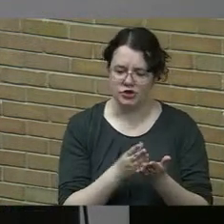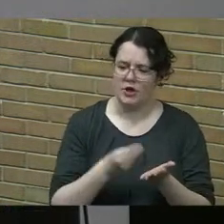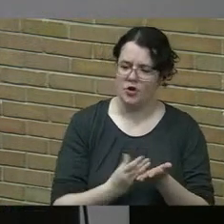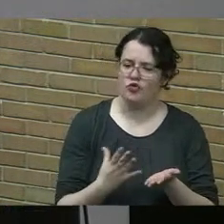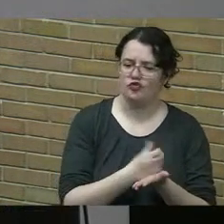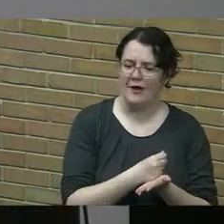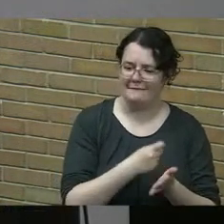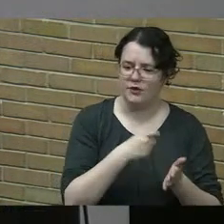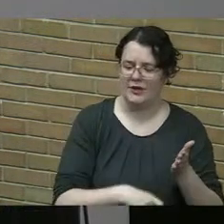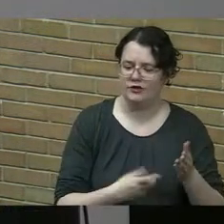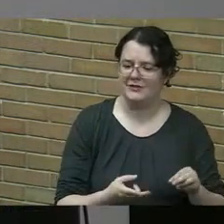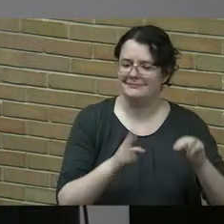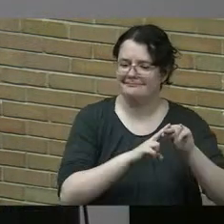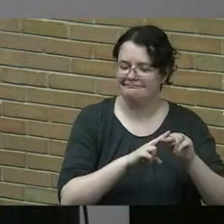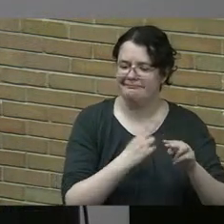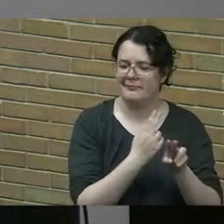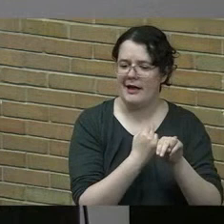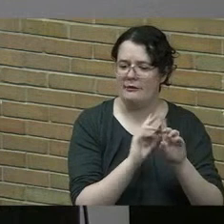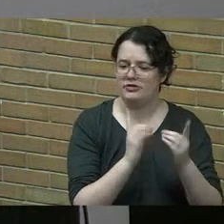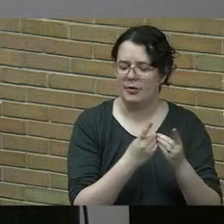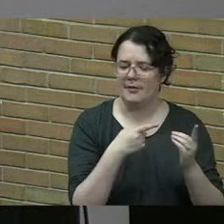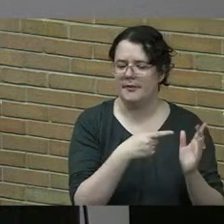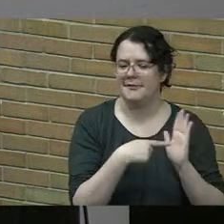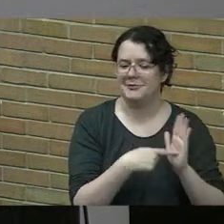expense in the Highway Department to reflect an